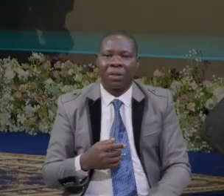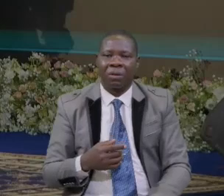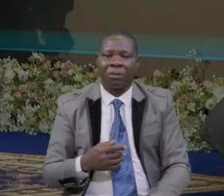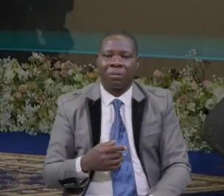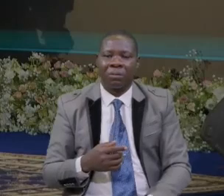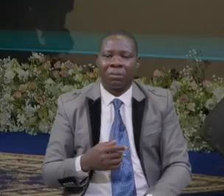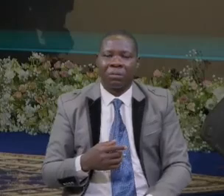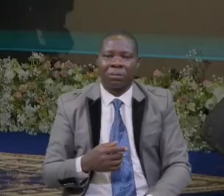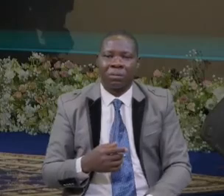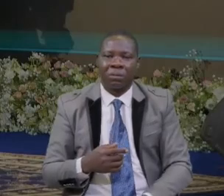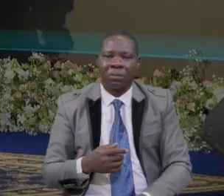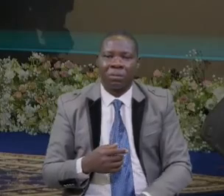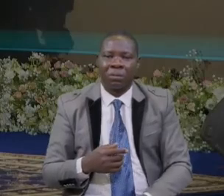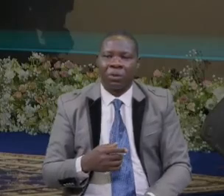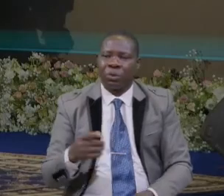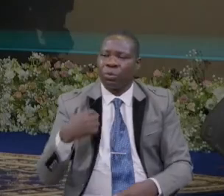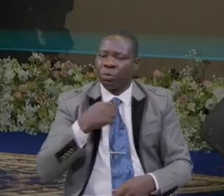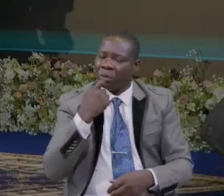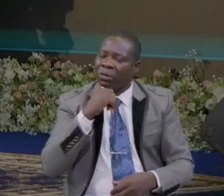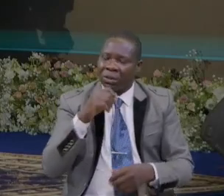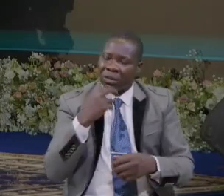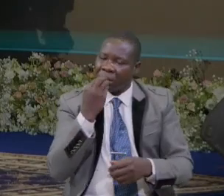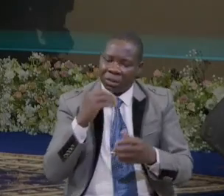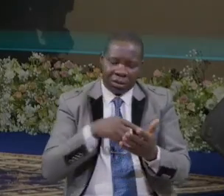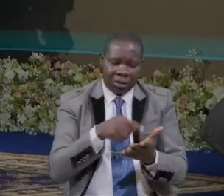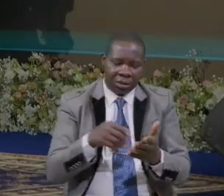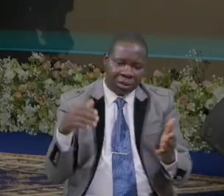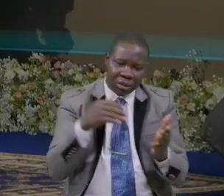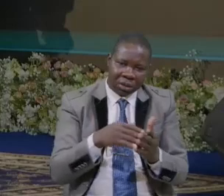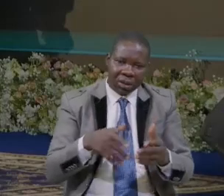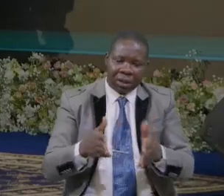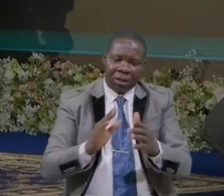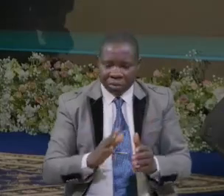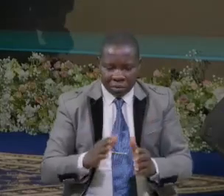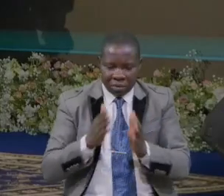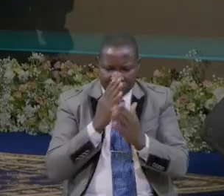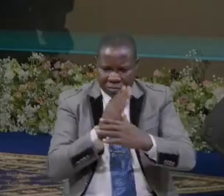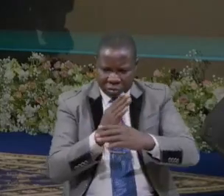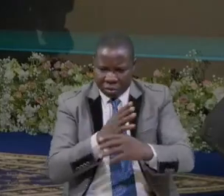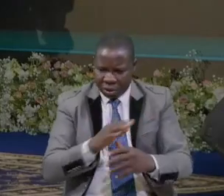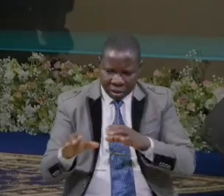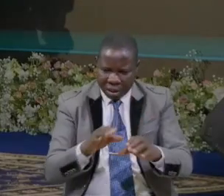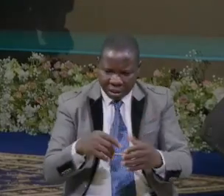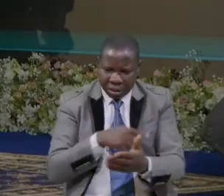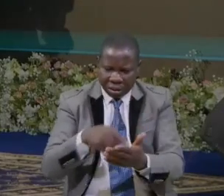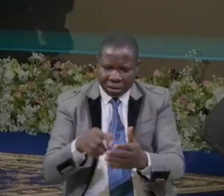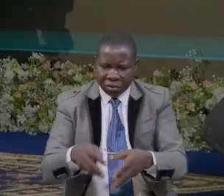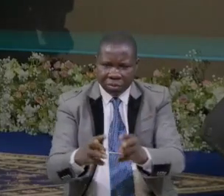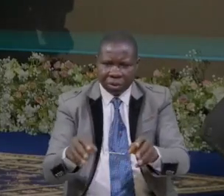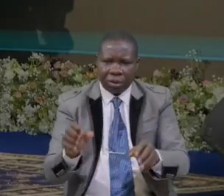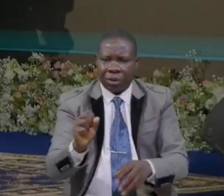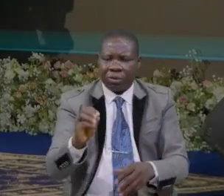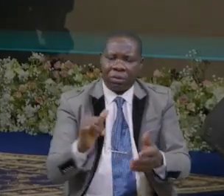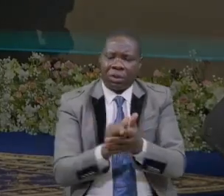nauseating thing again, let's block him. Let's act this way and act this way so that we can shut him up.